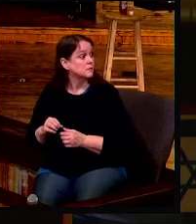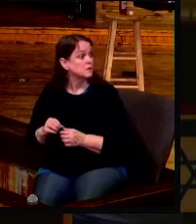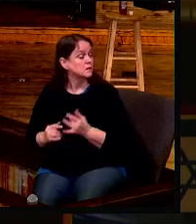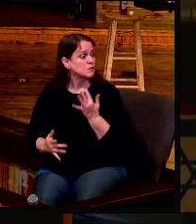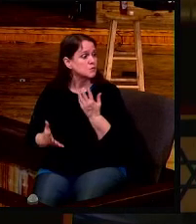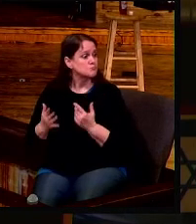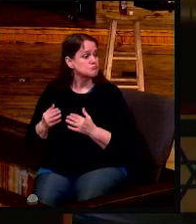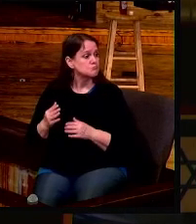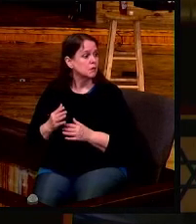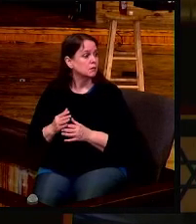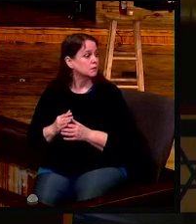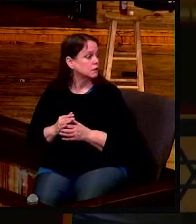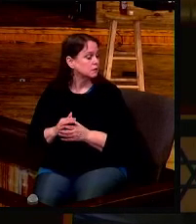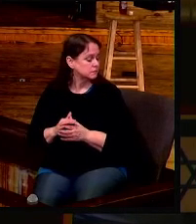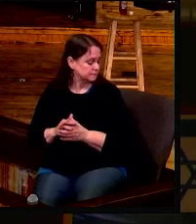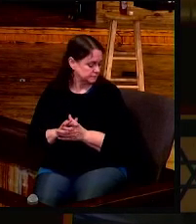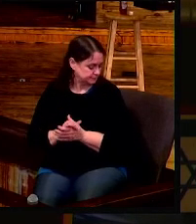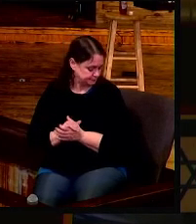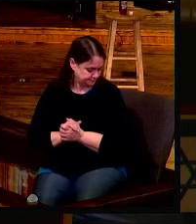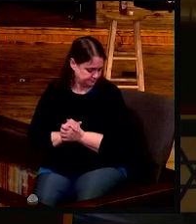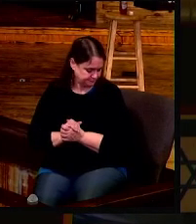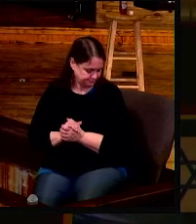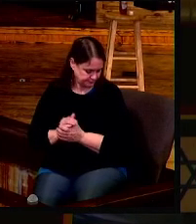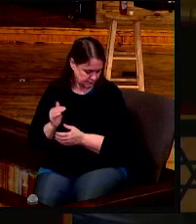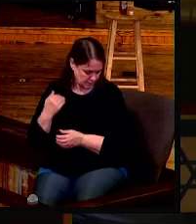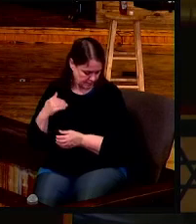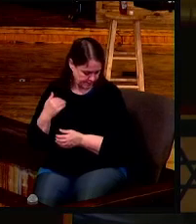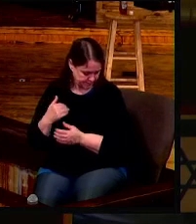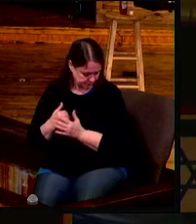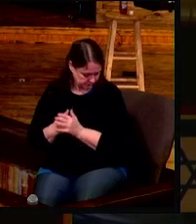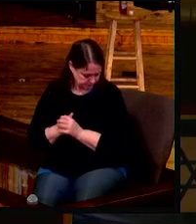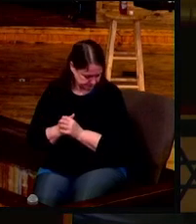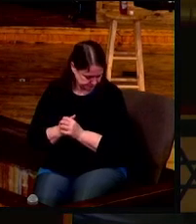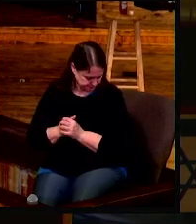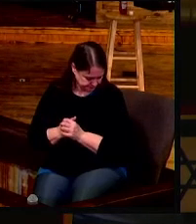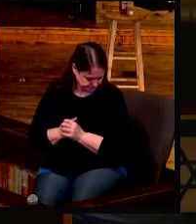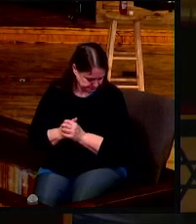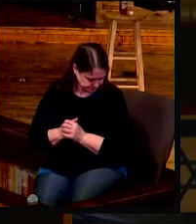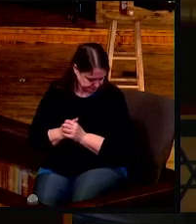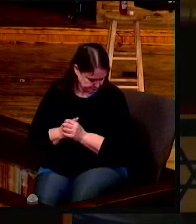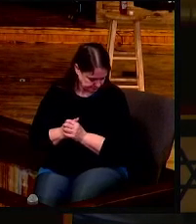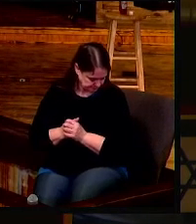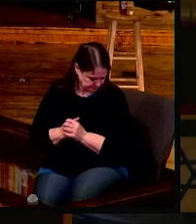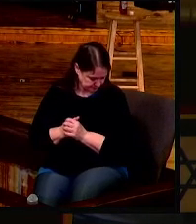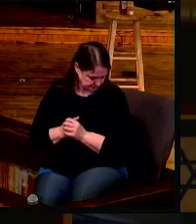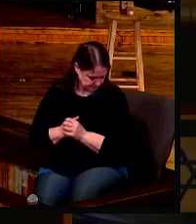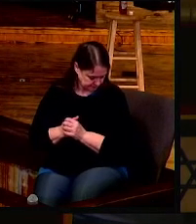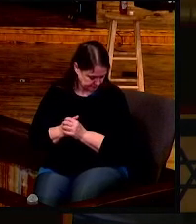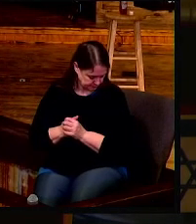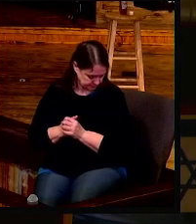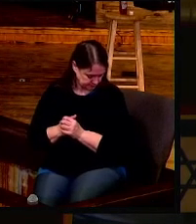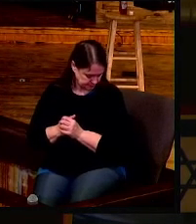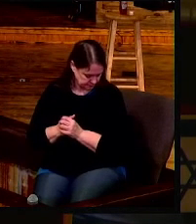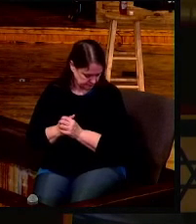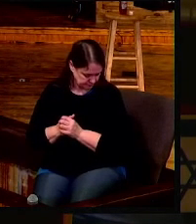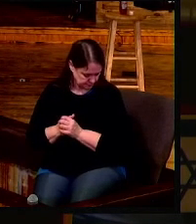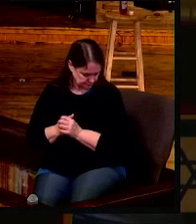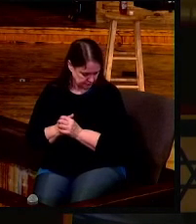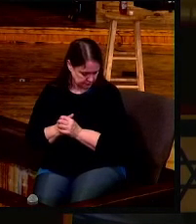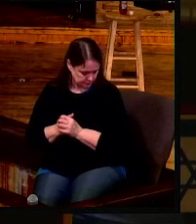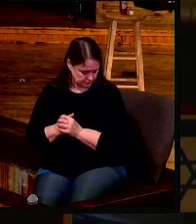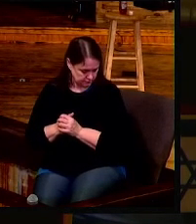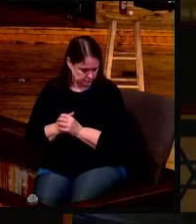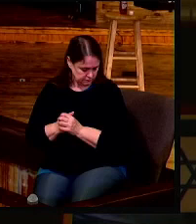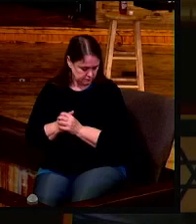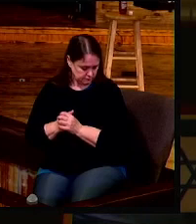led the flock to the back of the desert and came to Horeb, the mountain of God. And the angel of the Lord appeared to him in flame of fire from the midst of a